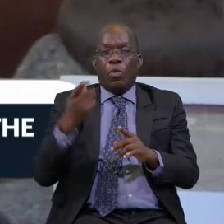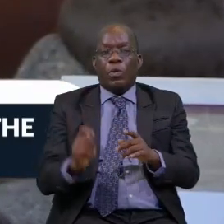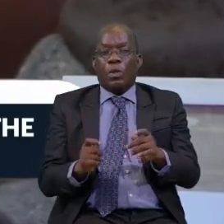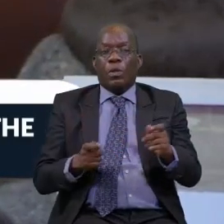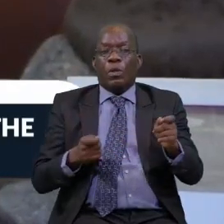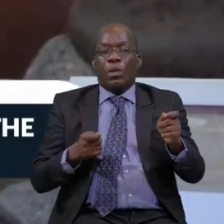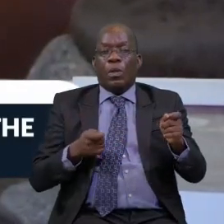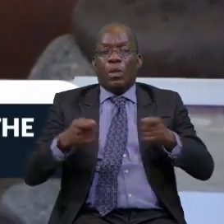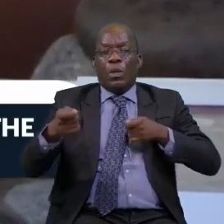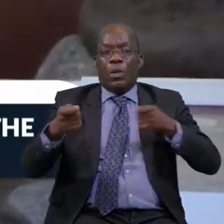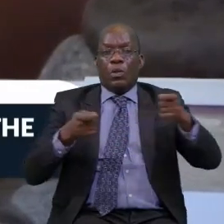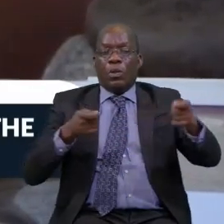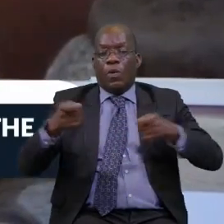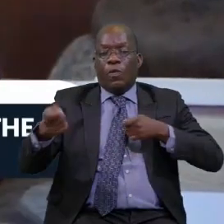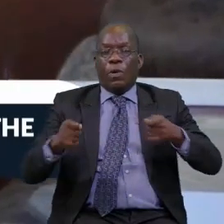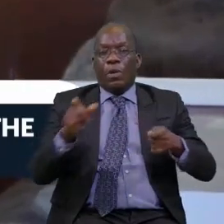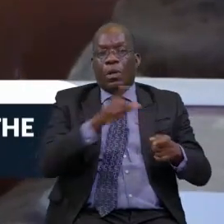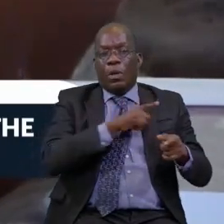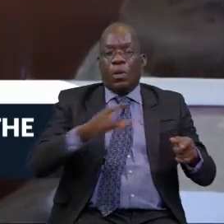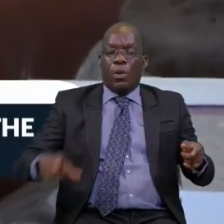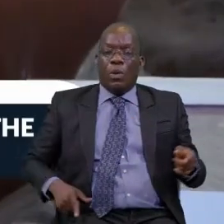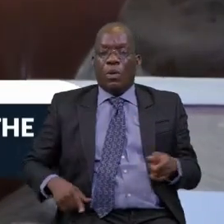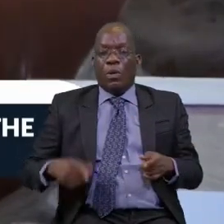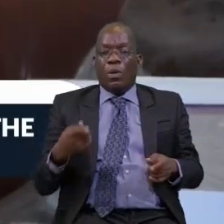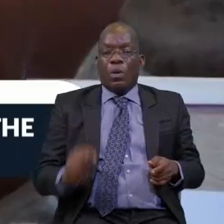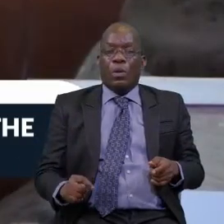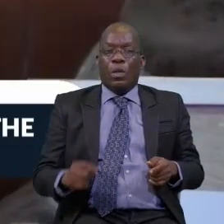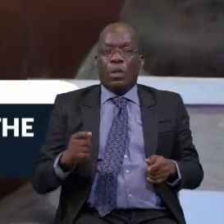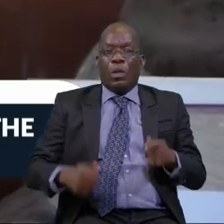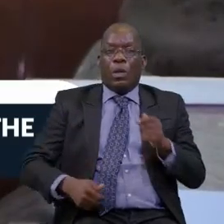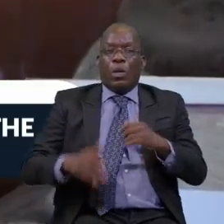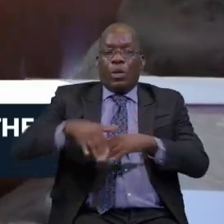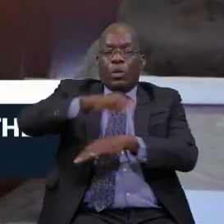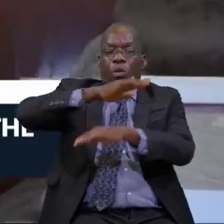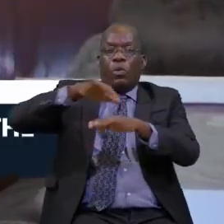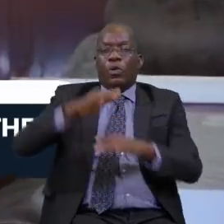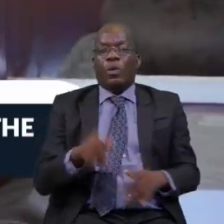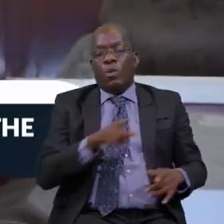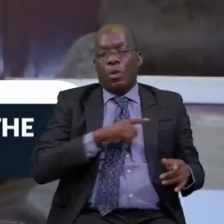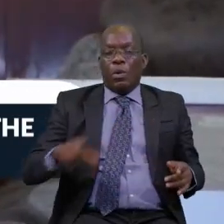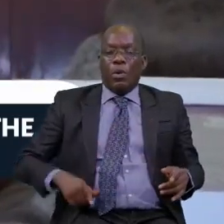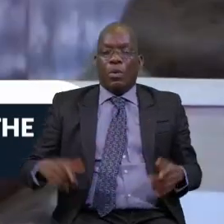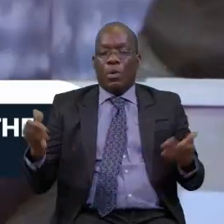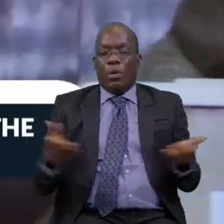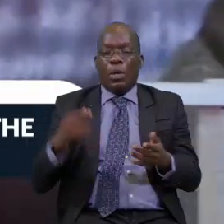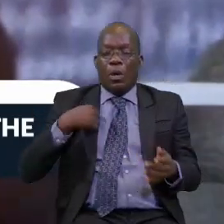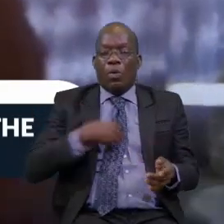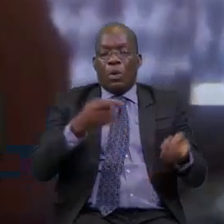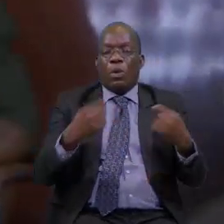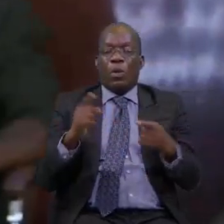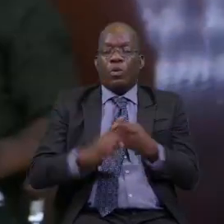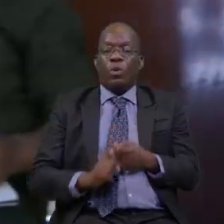sovereign Lord, the supreme Lord. And here we come to chapter 6 now. In